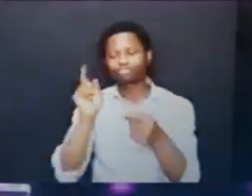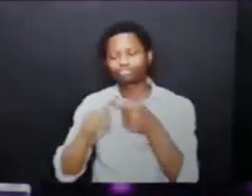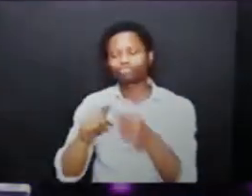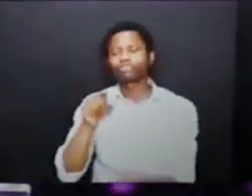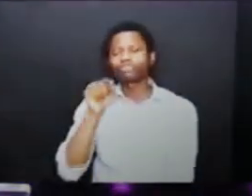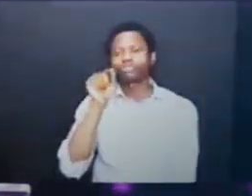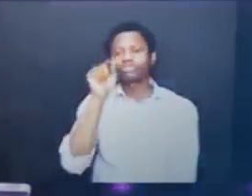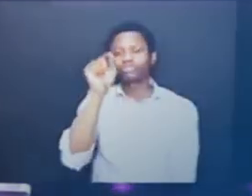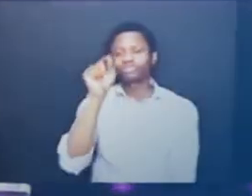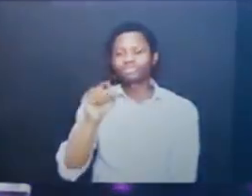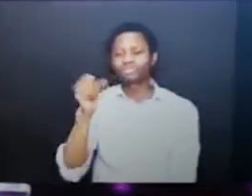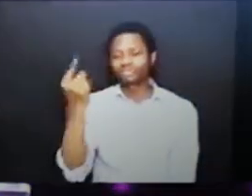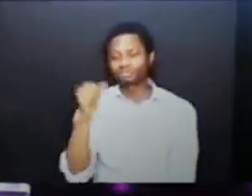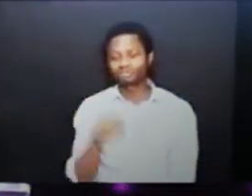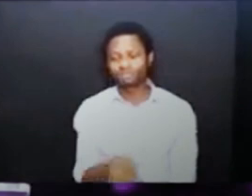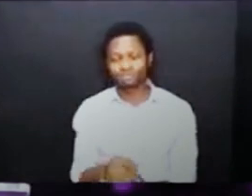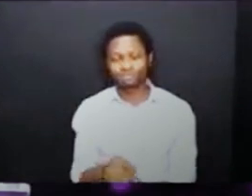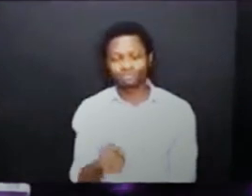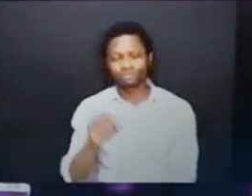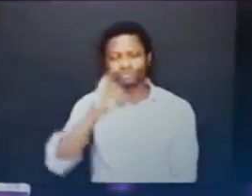29,